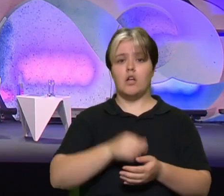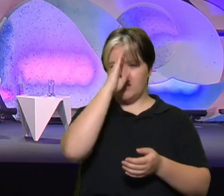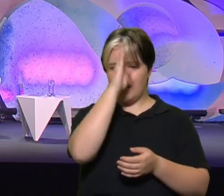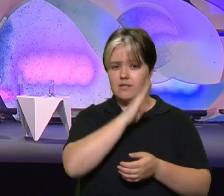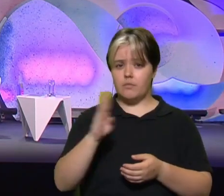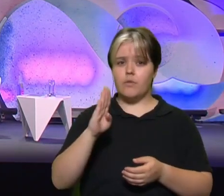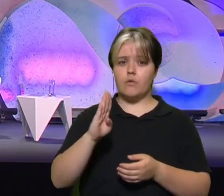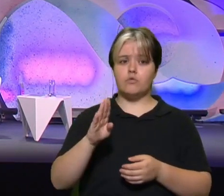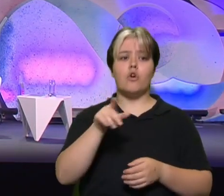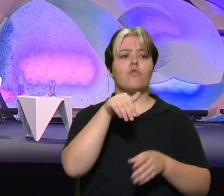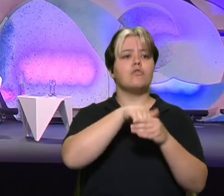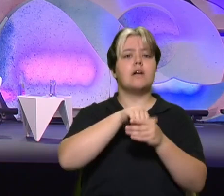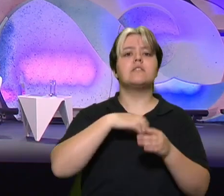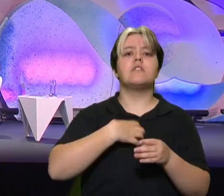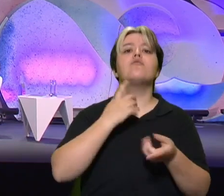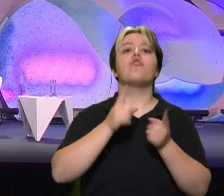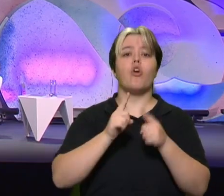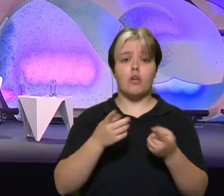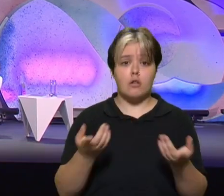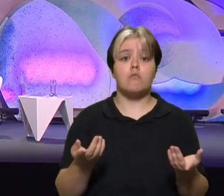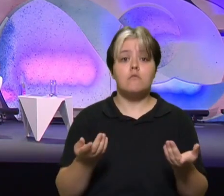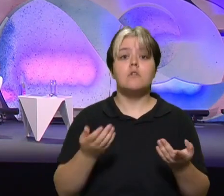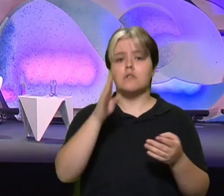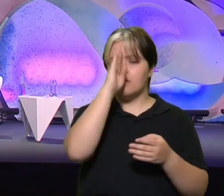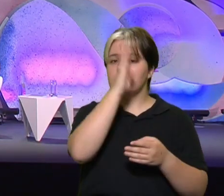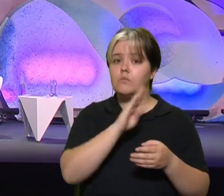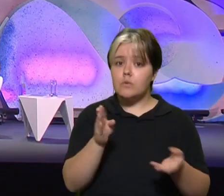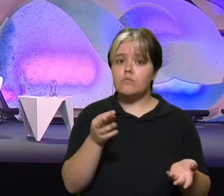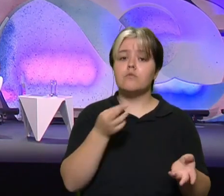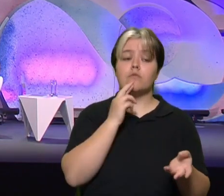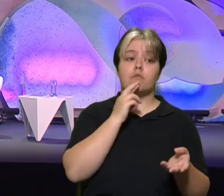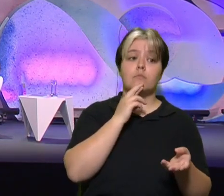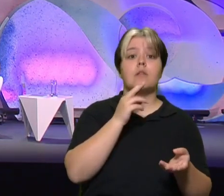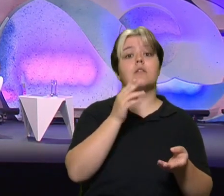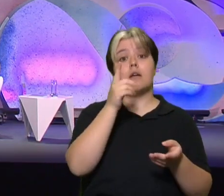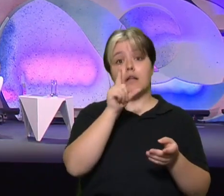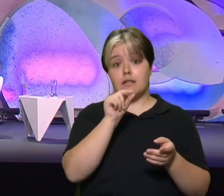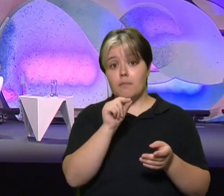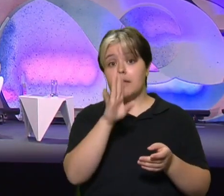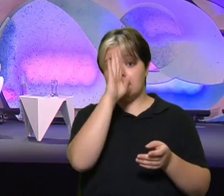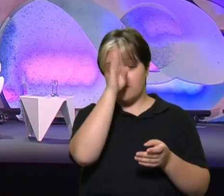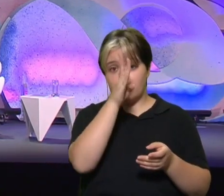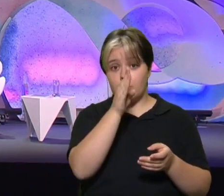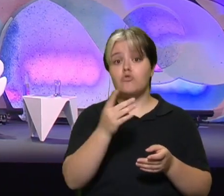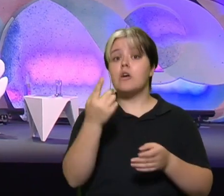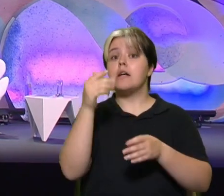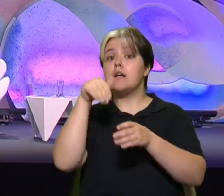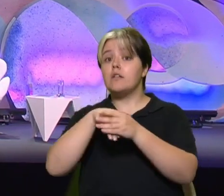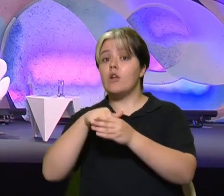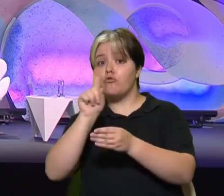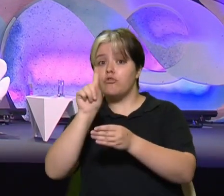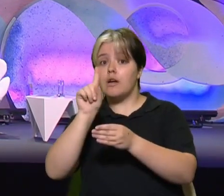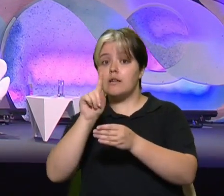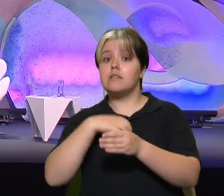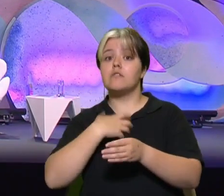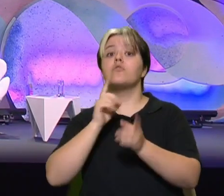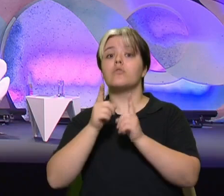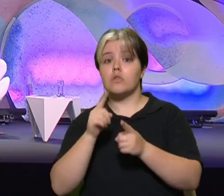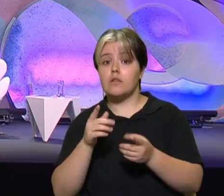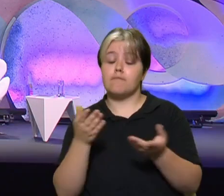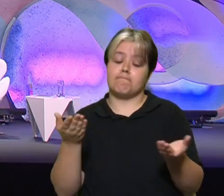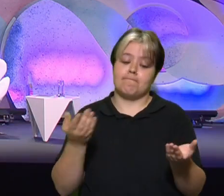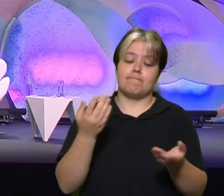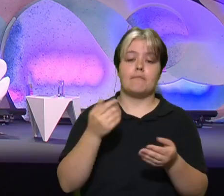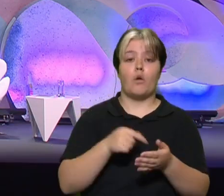We know what it means to vote, but unfortunately, we also know what it is not to vote.